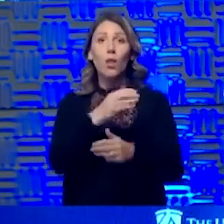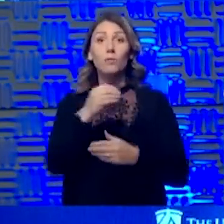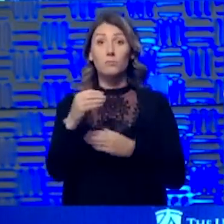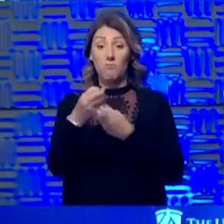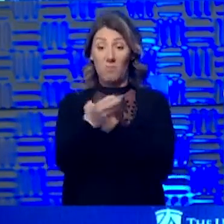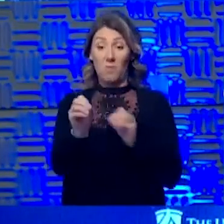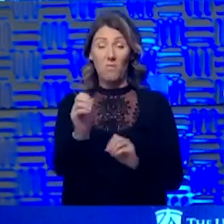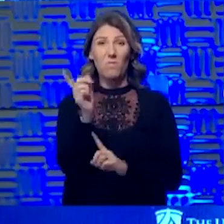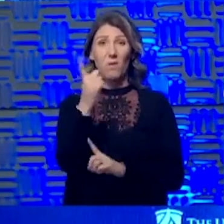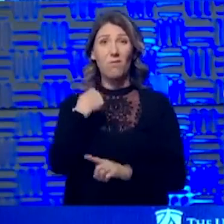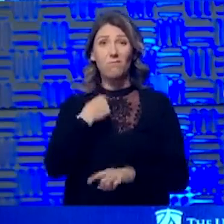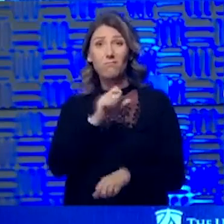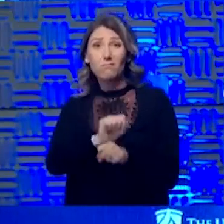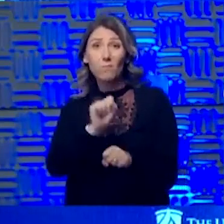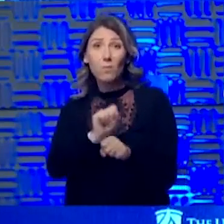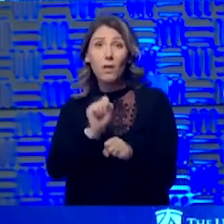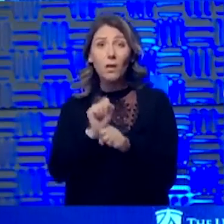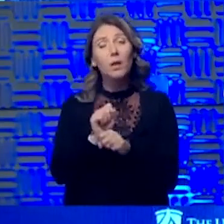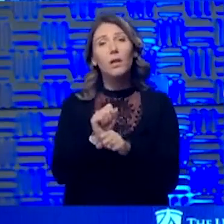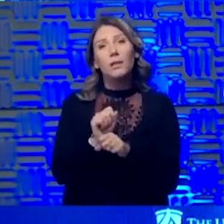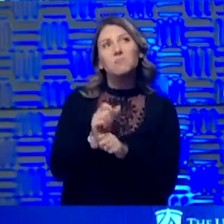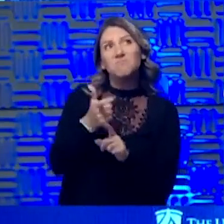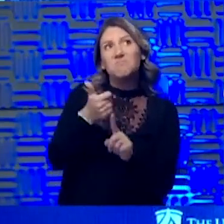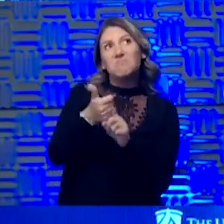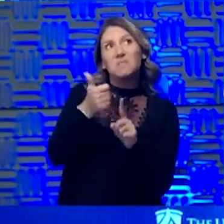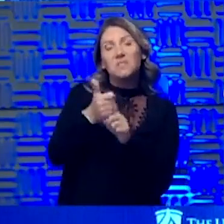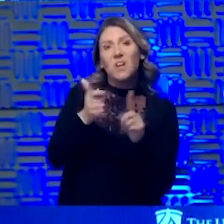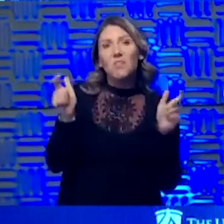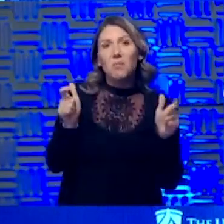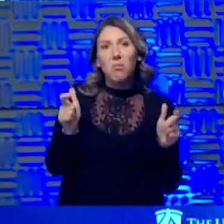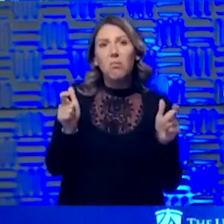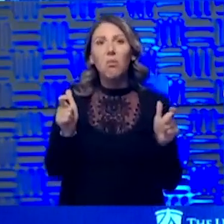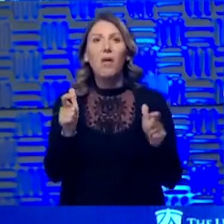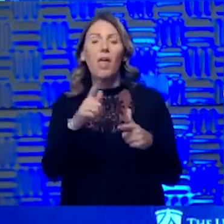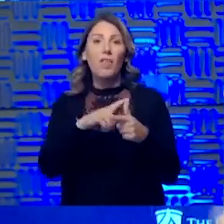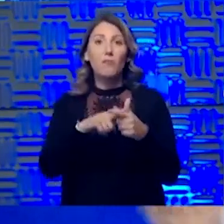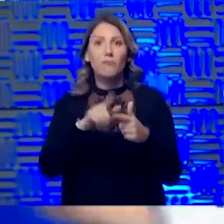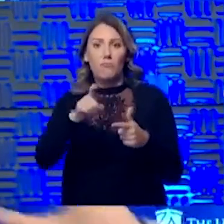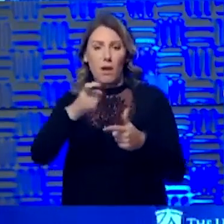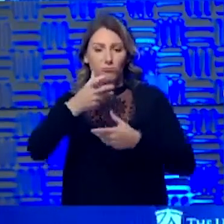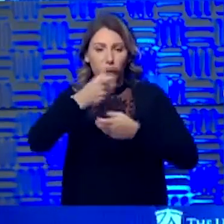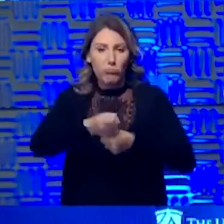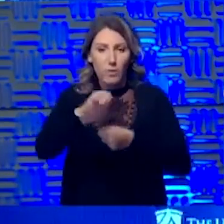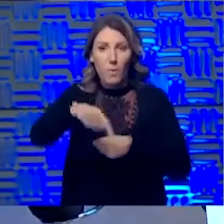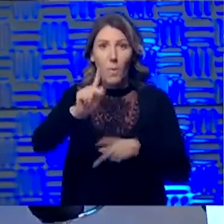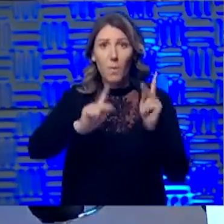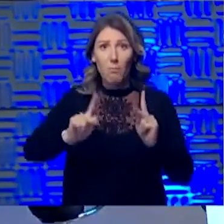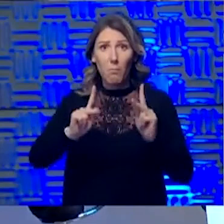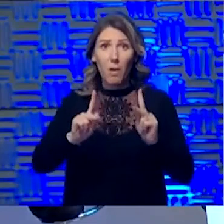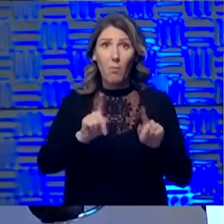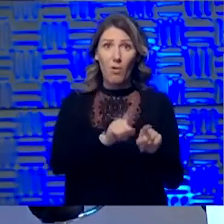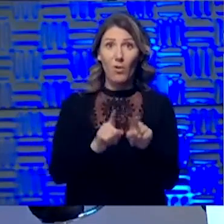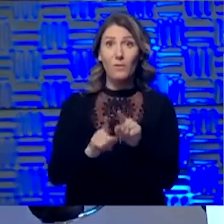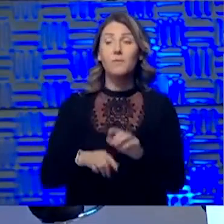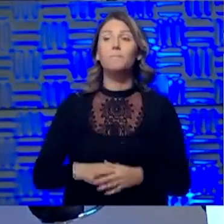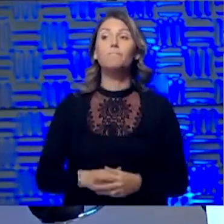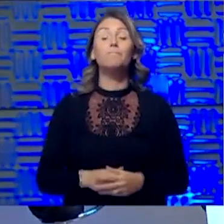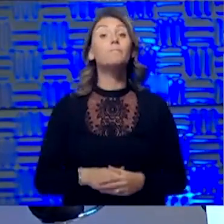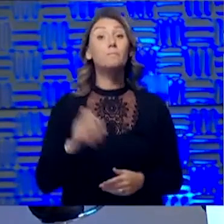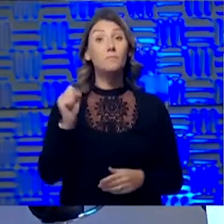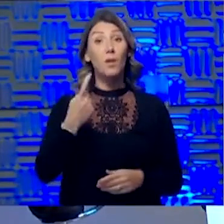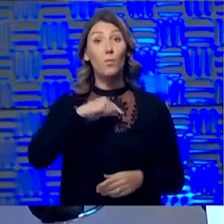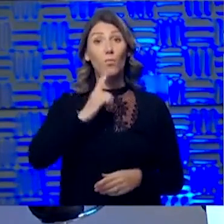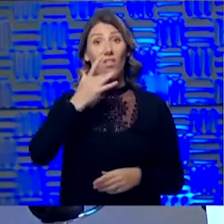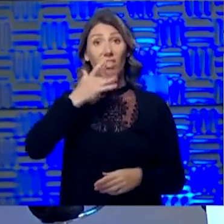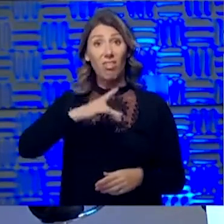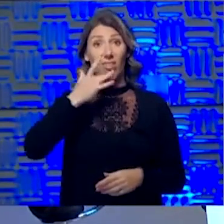work, it's kind of like, oh, that's kind of a bubble because you got to respect each other, and you got to trust those people to what they're doing. Dana, what do you? Yeah, I mean, and we are lucky here